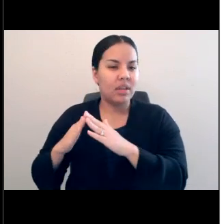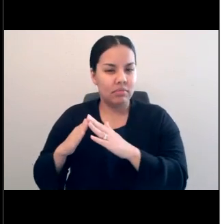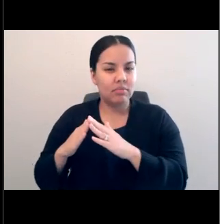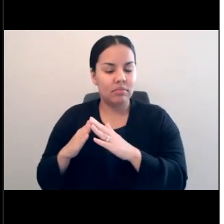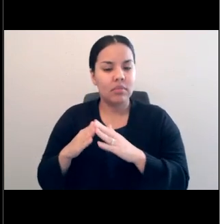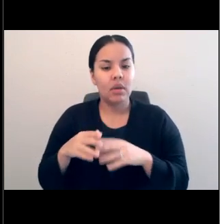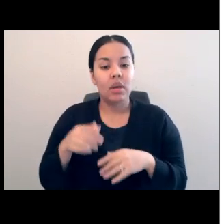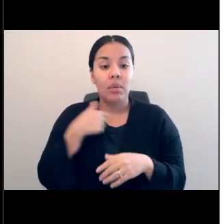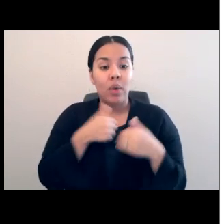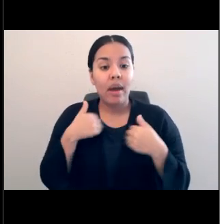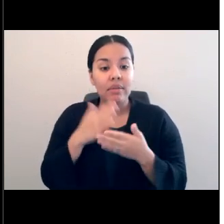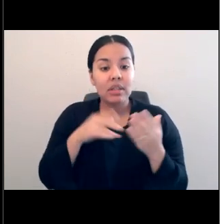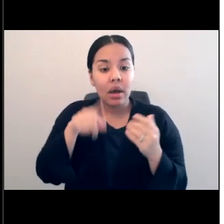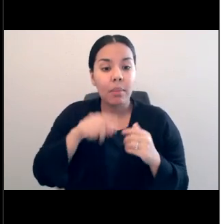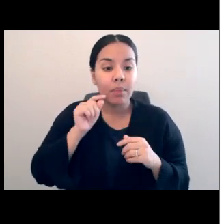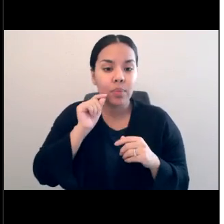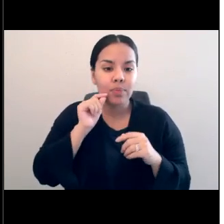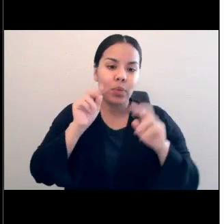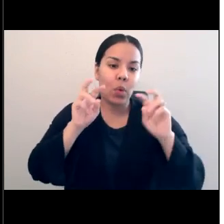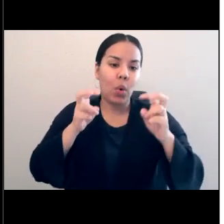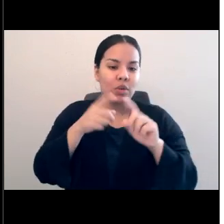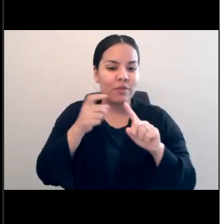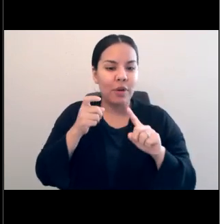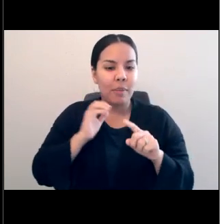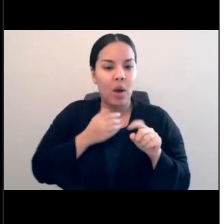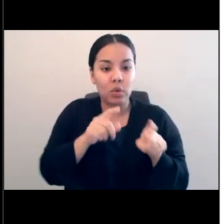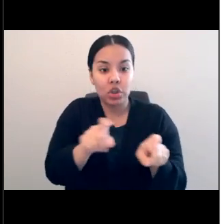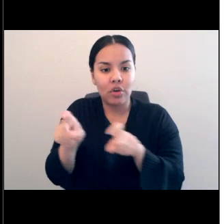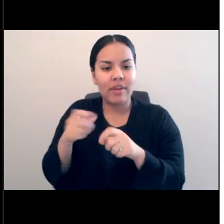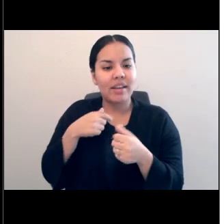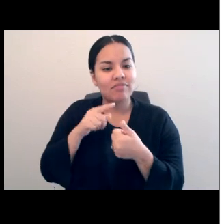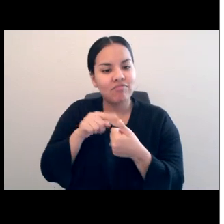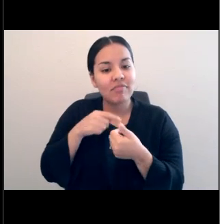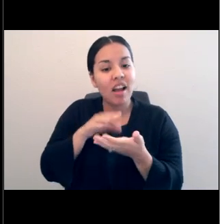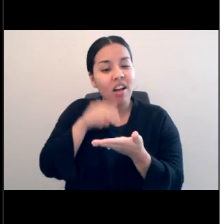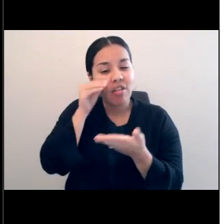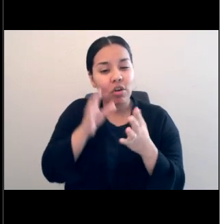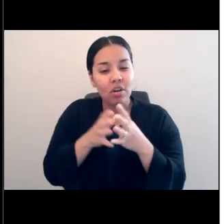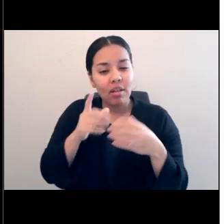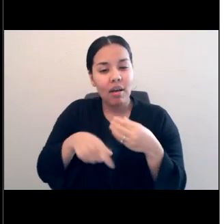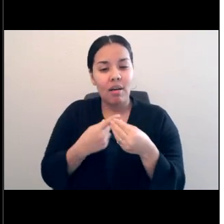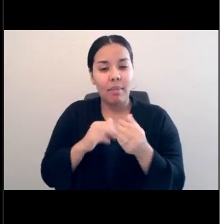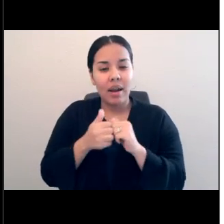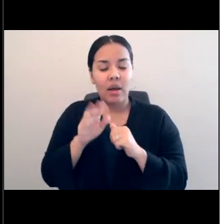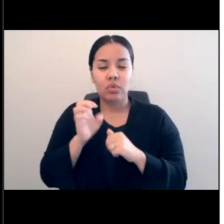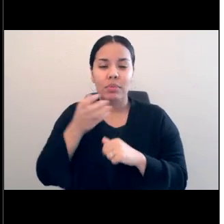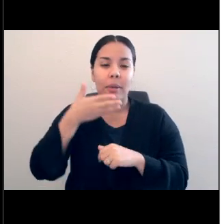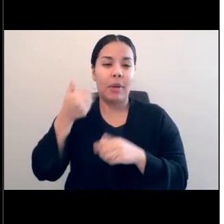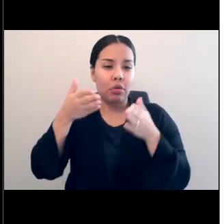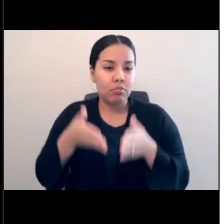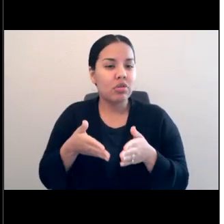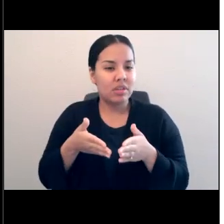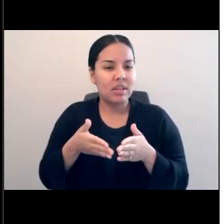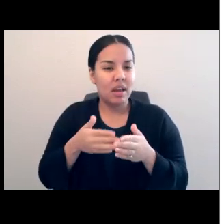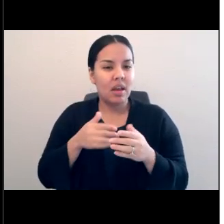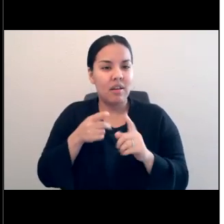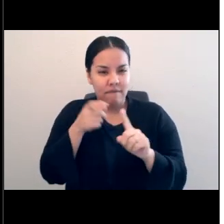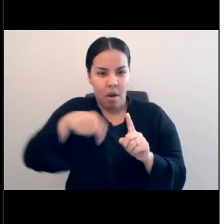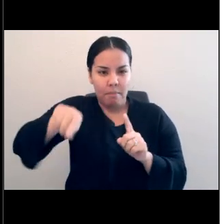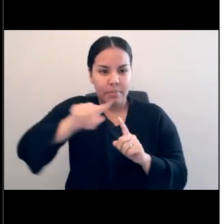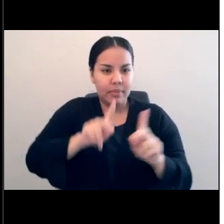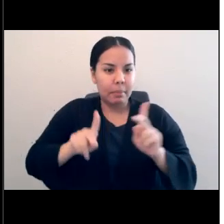quotes here from our survey. Quote, I learn a lot about how to be a better person from the people I follow. So Megan